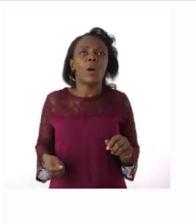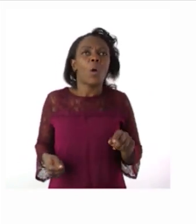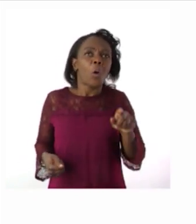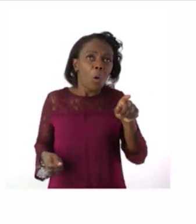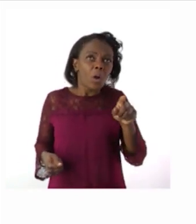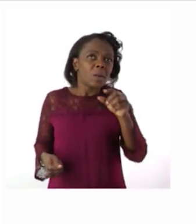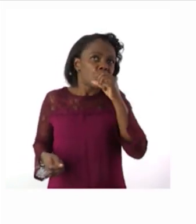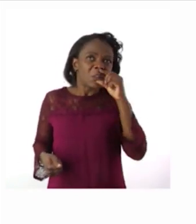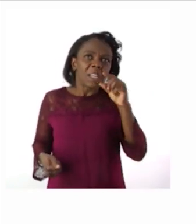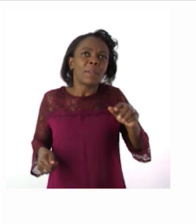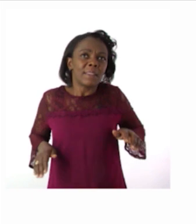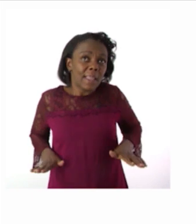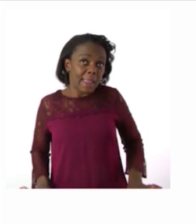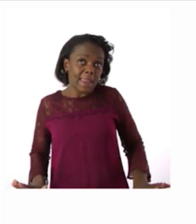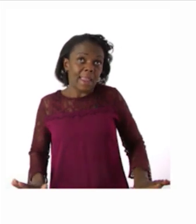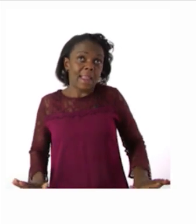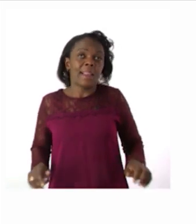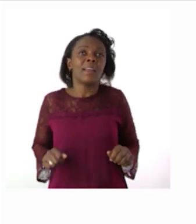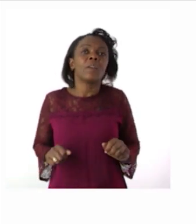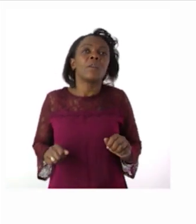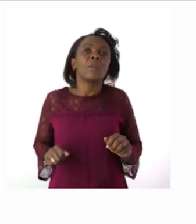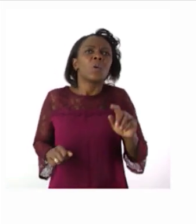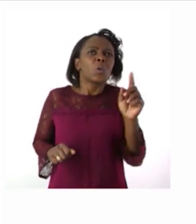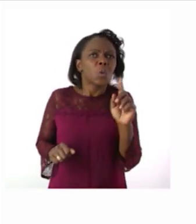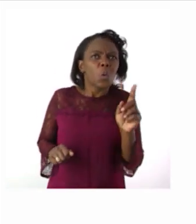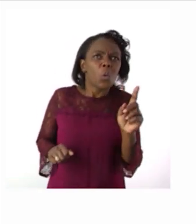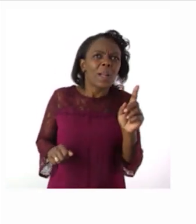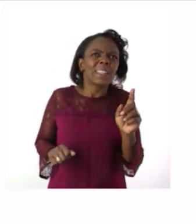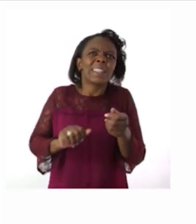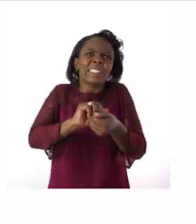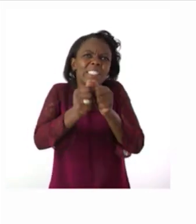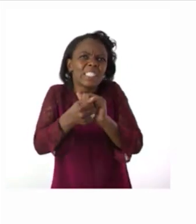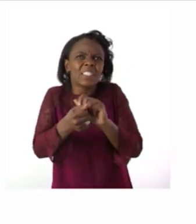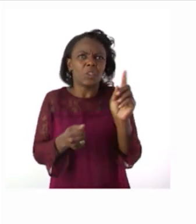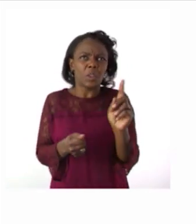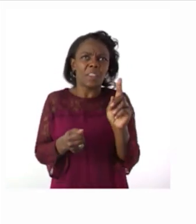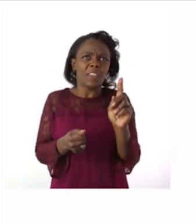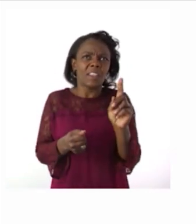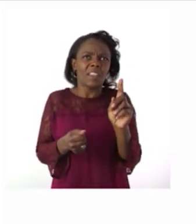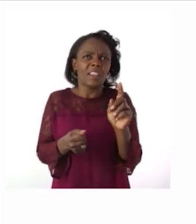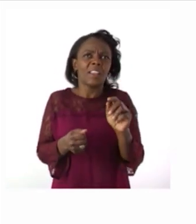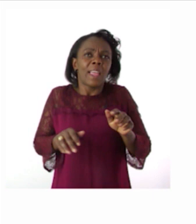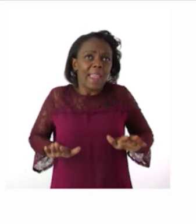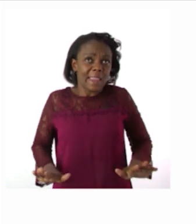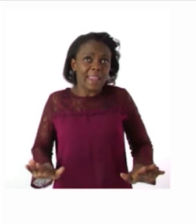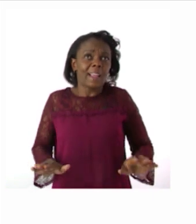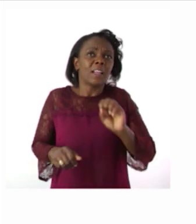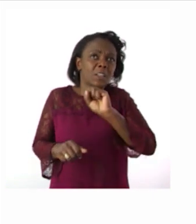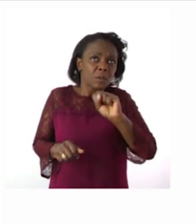girl. So Sarah is a name of a girl. And what word do we replace a girl's name with? We replace it with